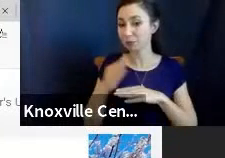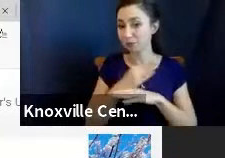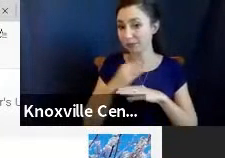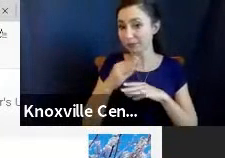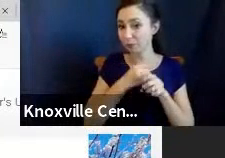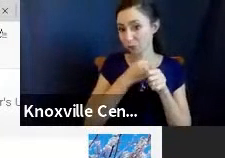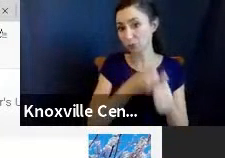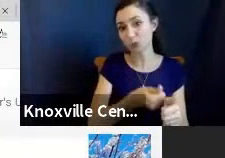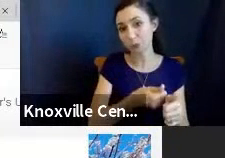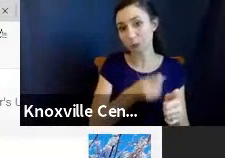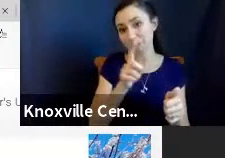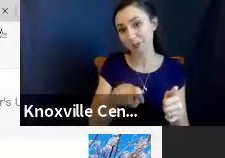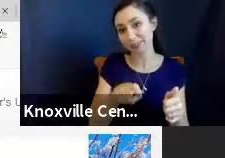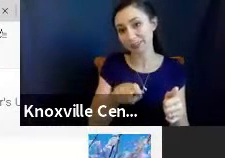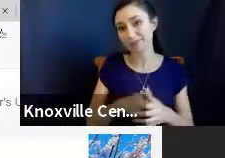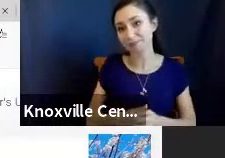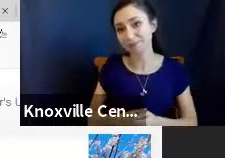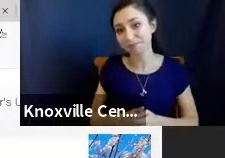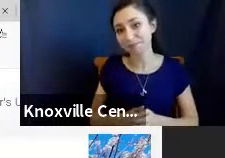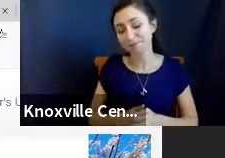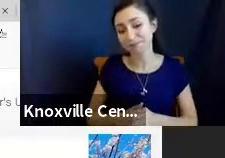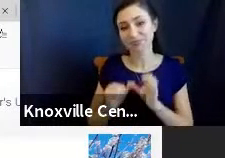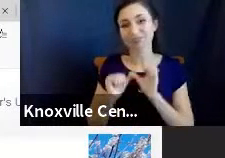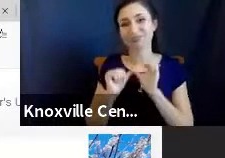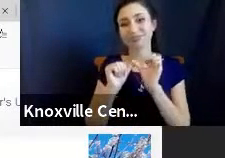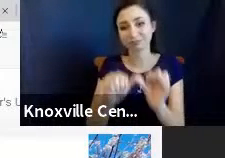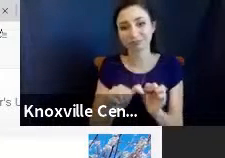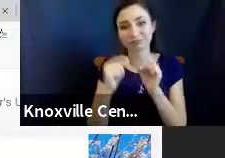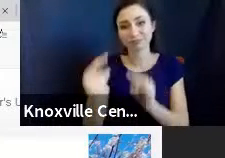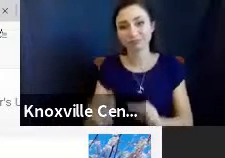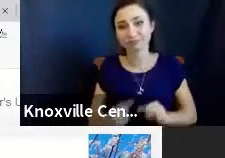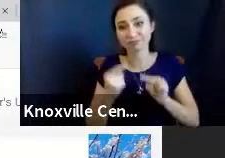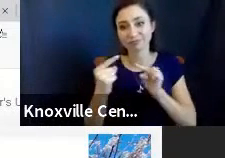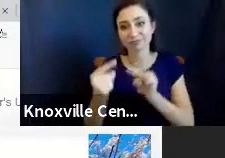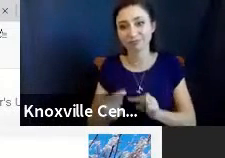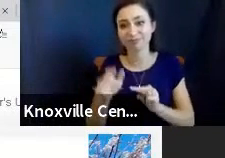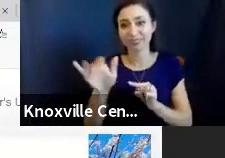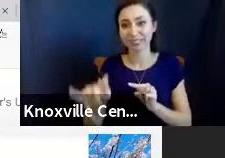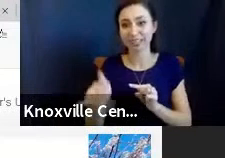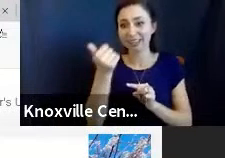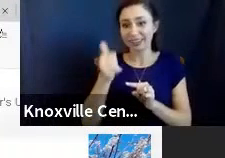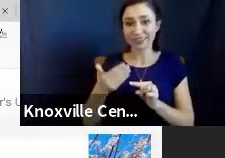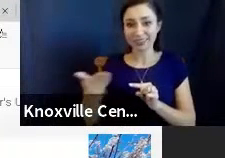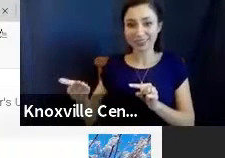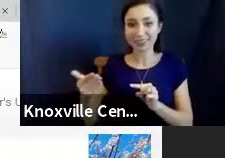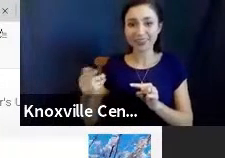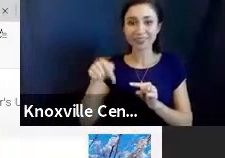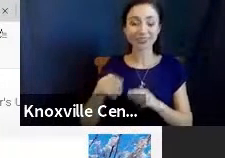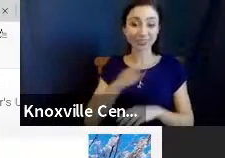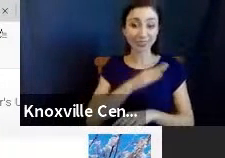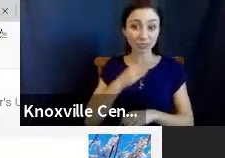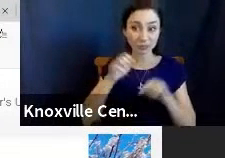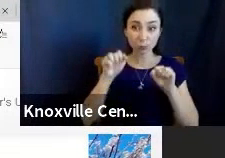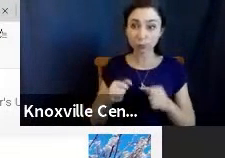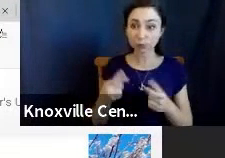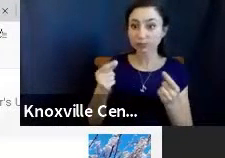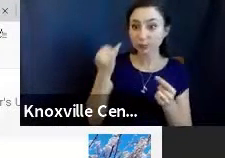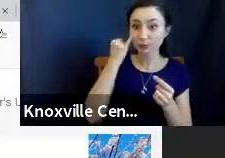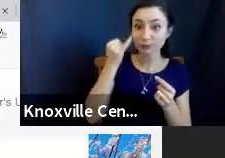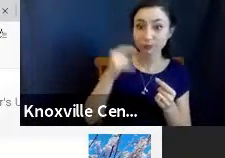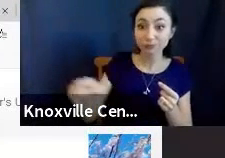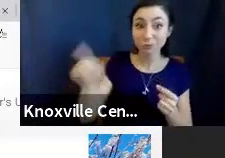cooperate. And we continue to struggle with having that, and just anything this board can do and those who are listening can do to